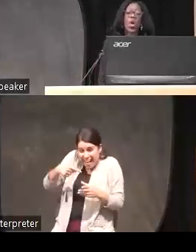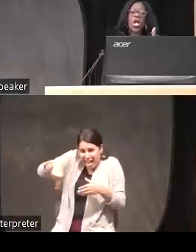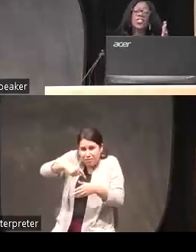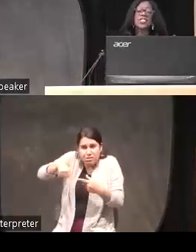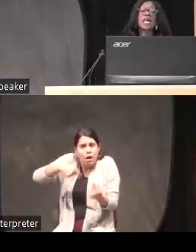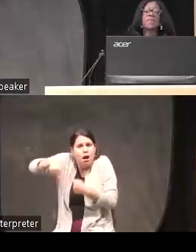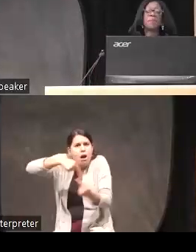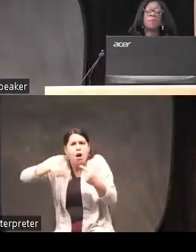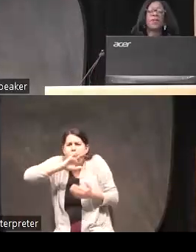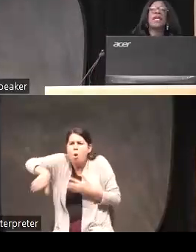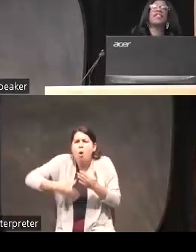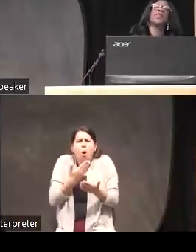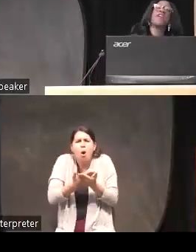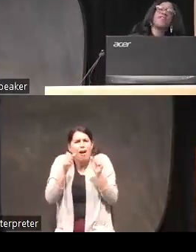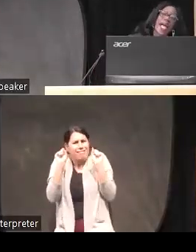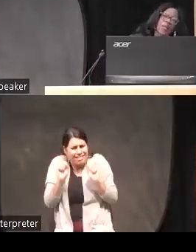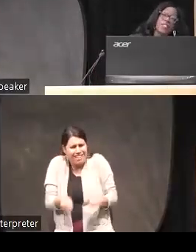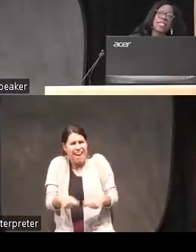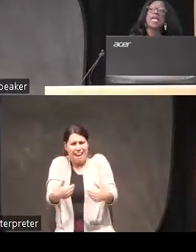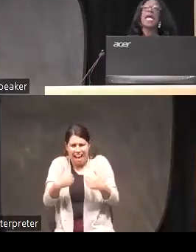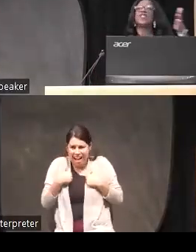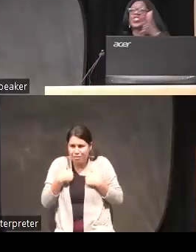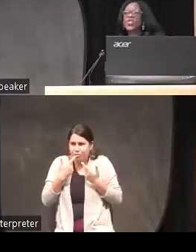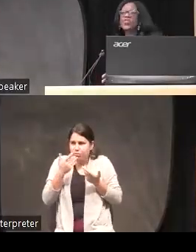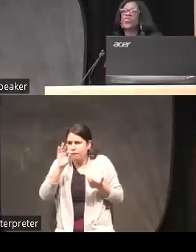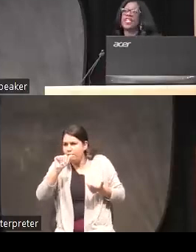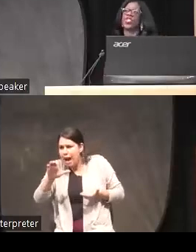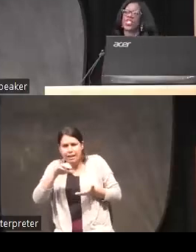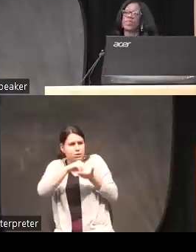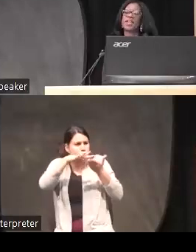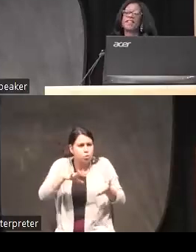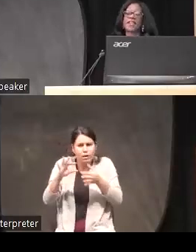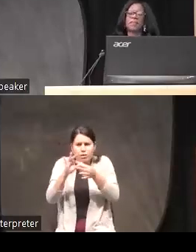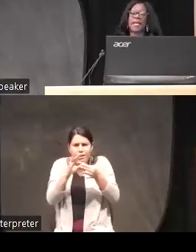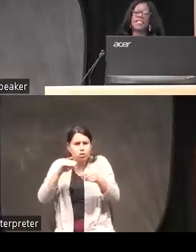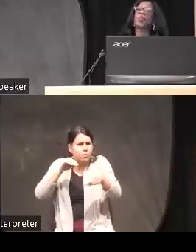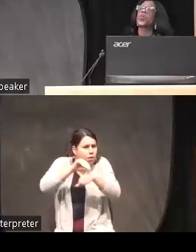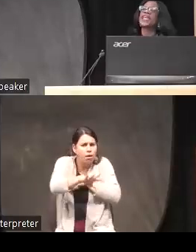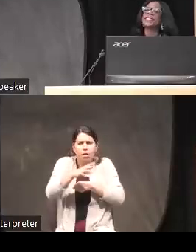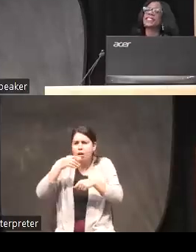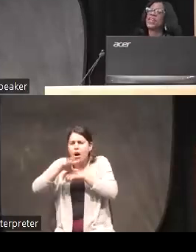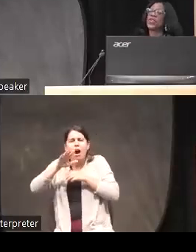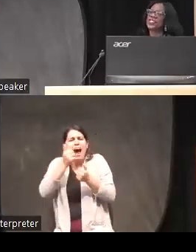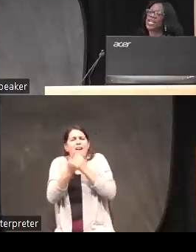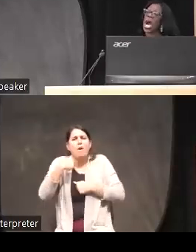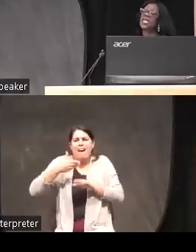We're all susceptible to our faculty and student relationships being affected by these preconceived notions that are